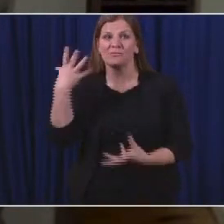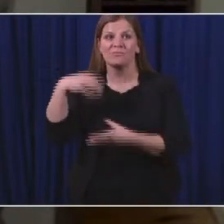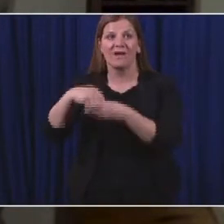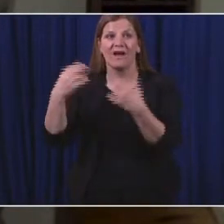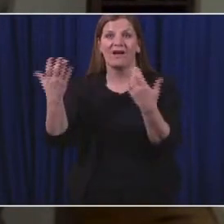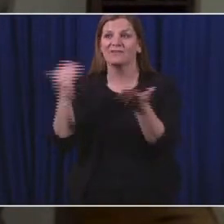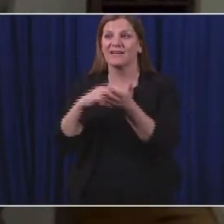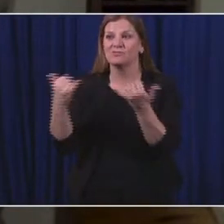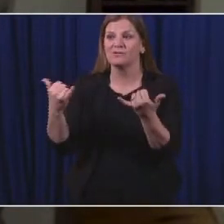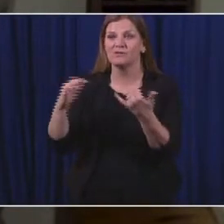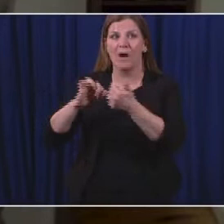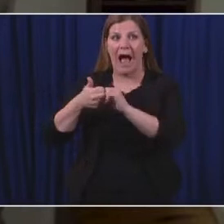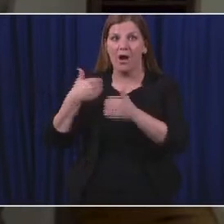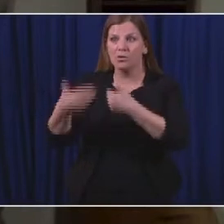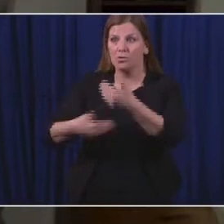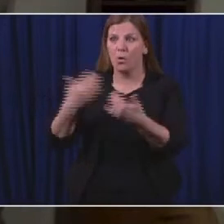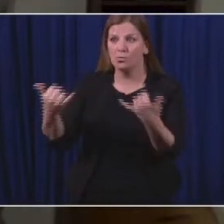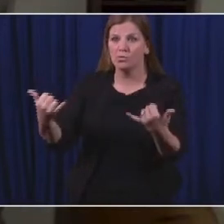today?